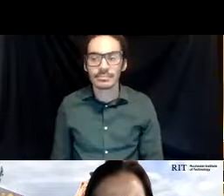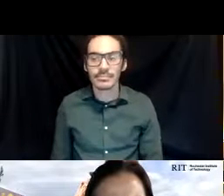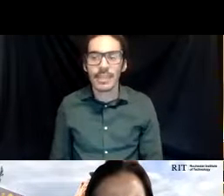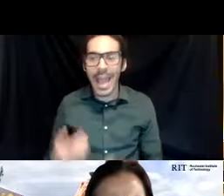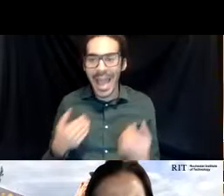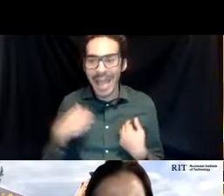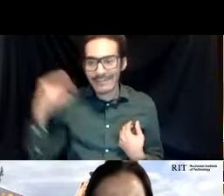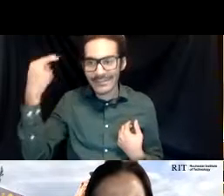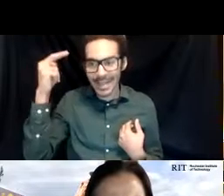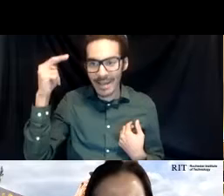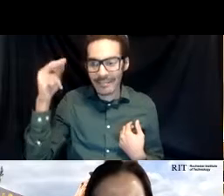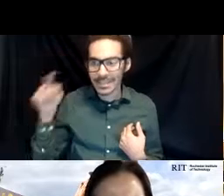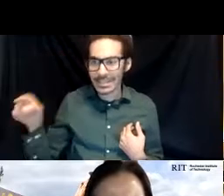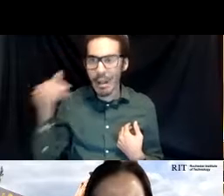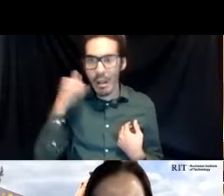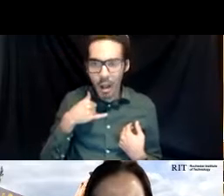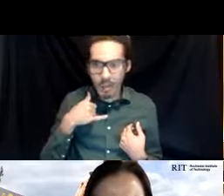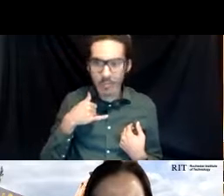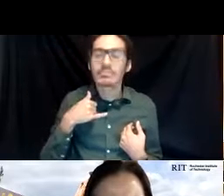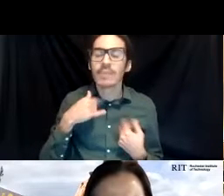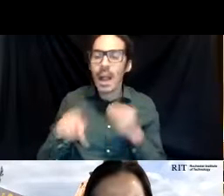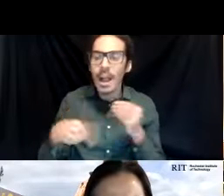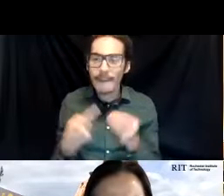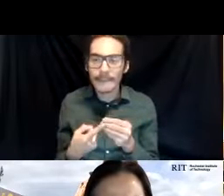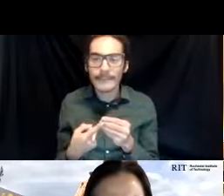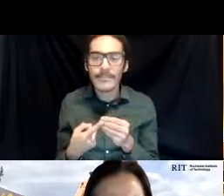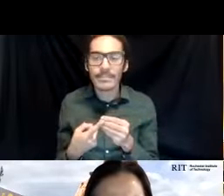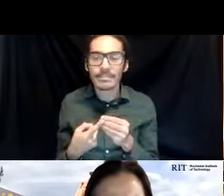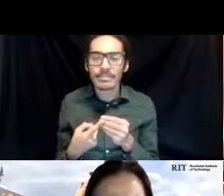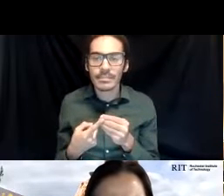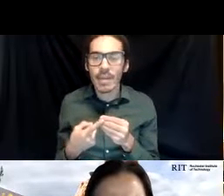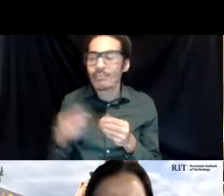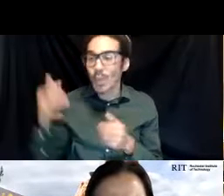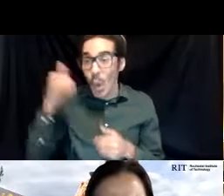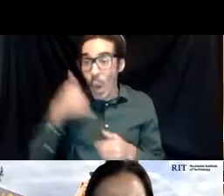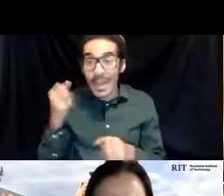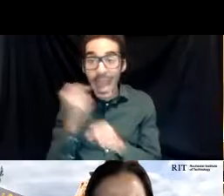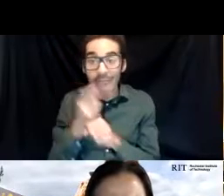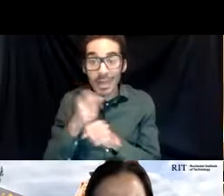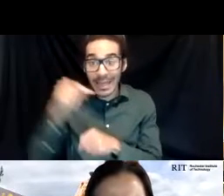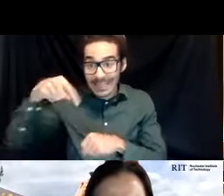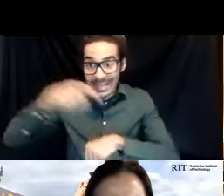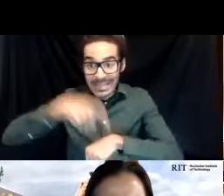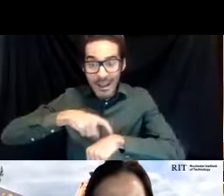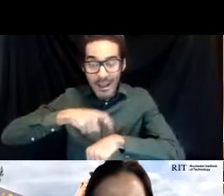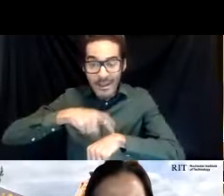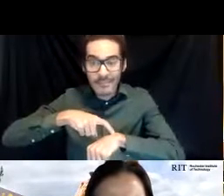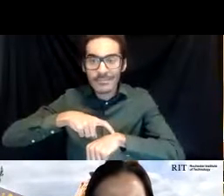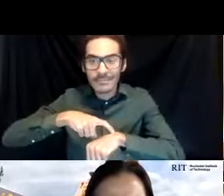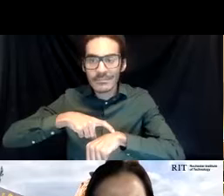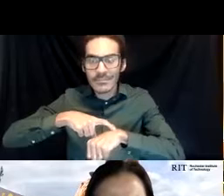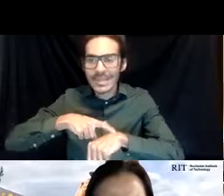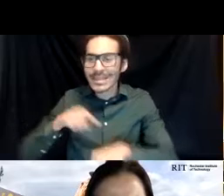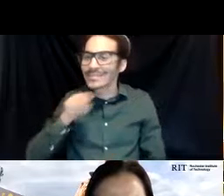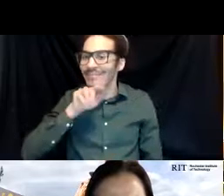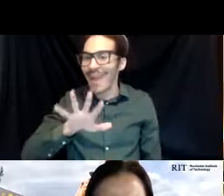nephew who's actually the one who's calling me about, he calls me around this time every day. He has to, he's five now,